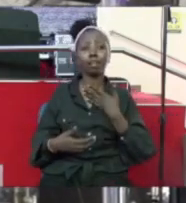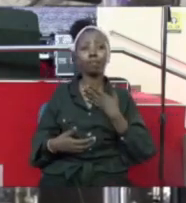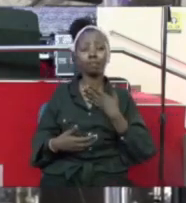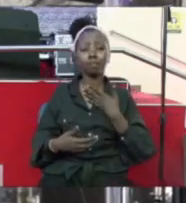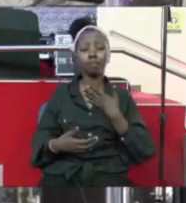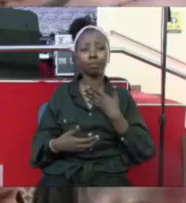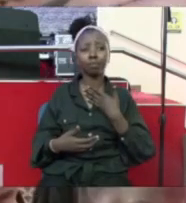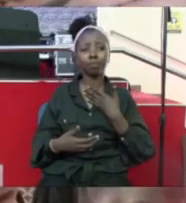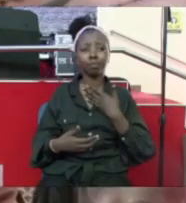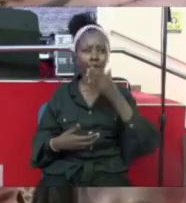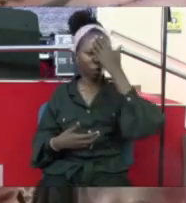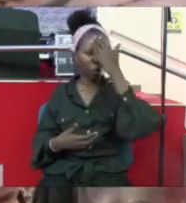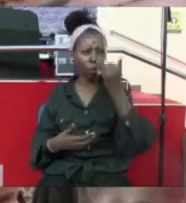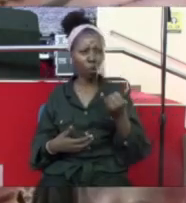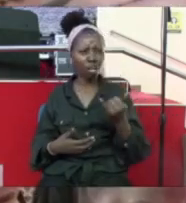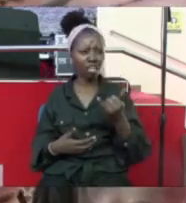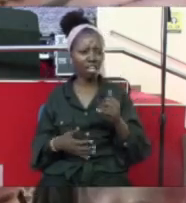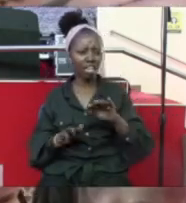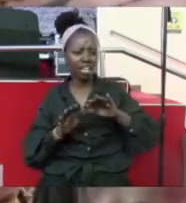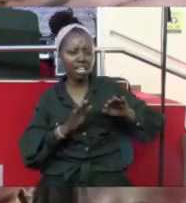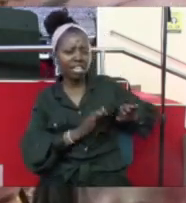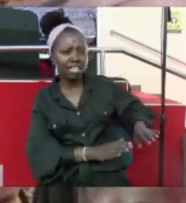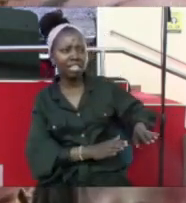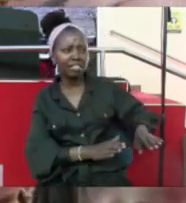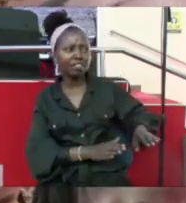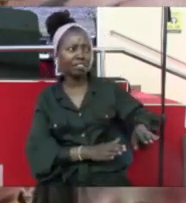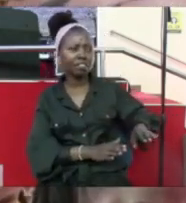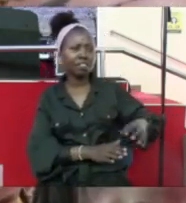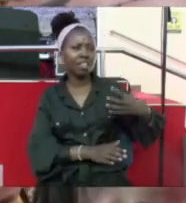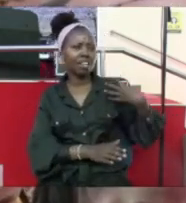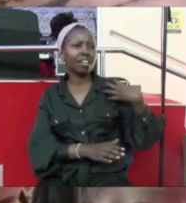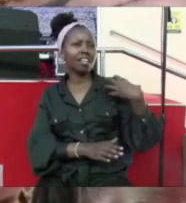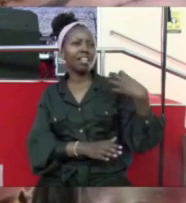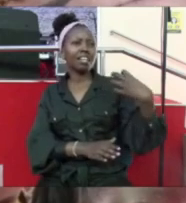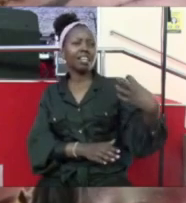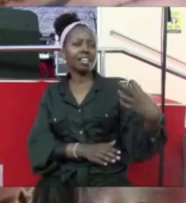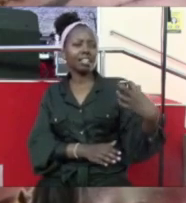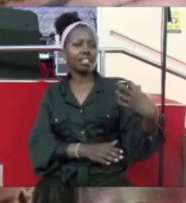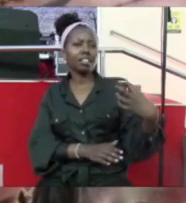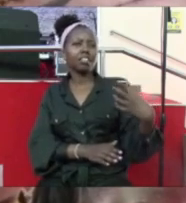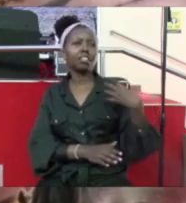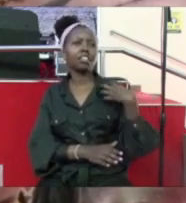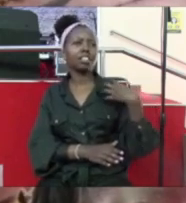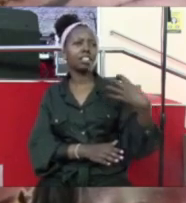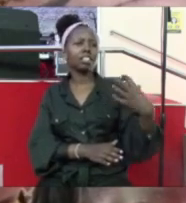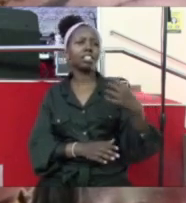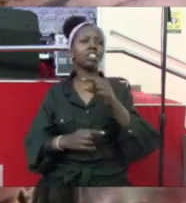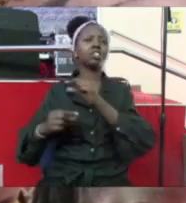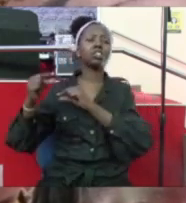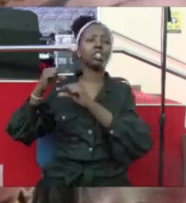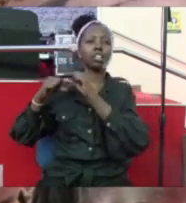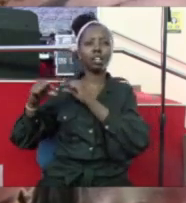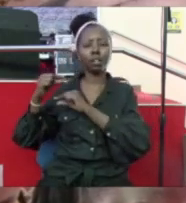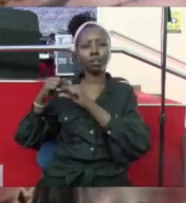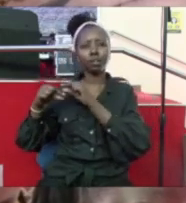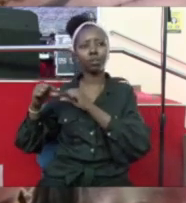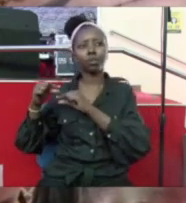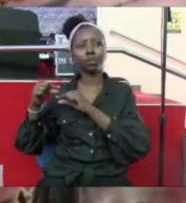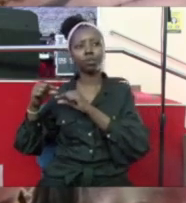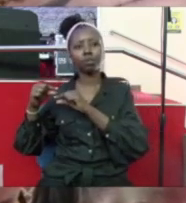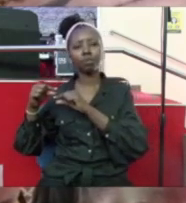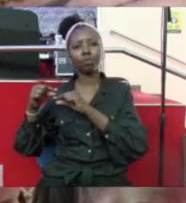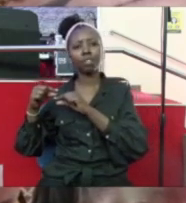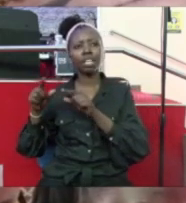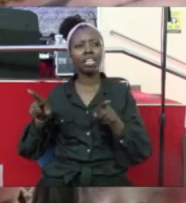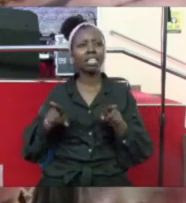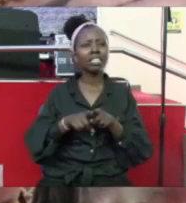baba yangu. Because he had left a very rich heritage. Na sababu alikuwa ameacha urithi mzuri sana. Of